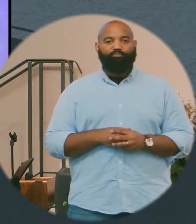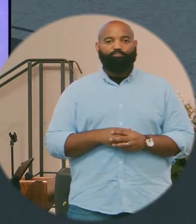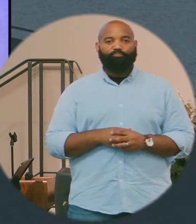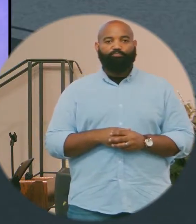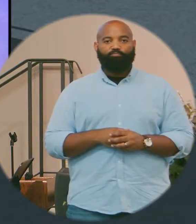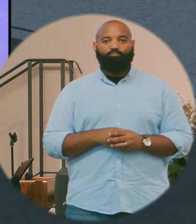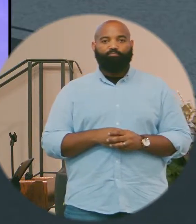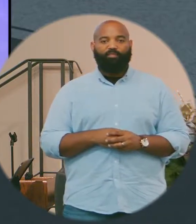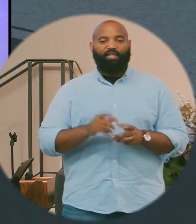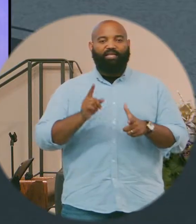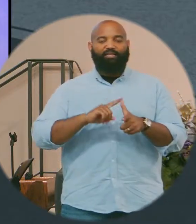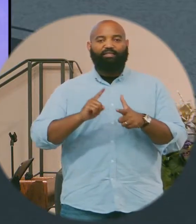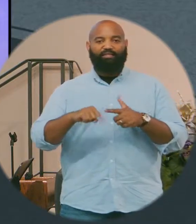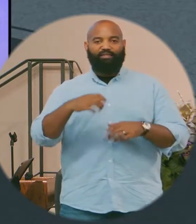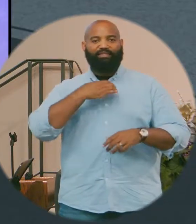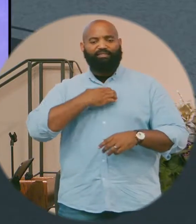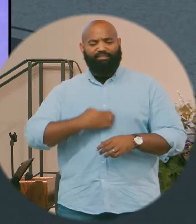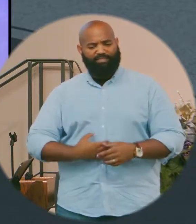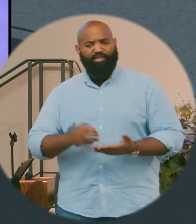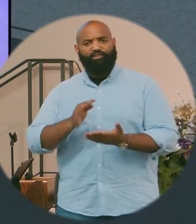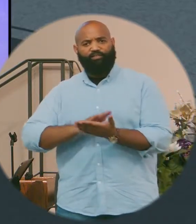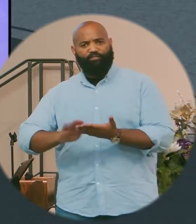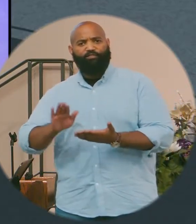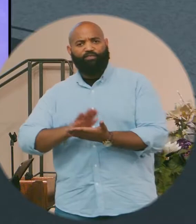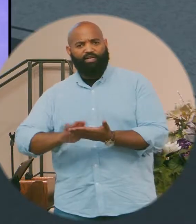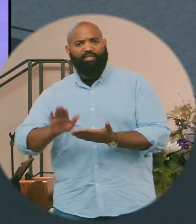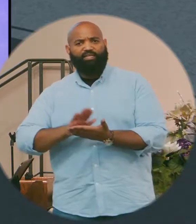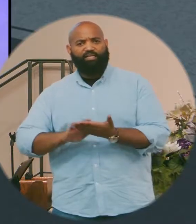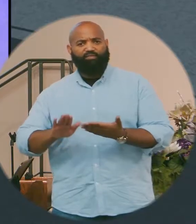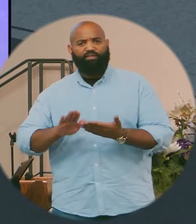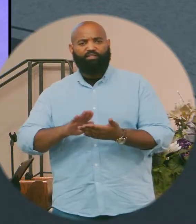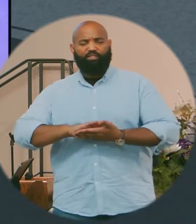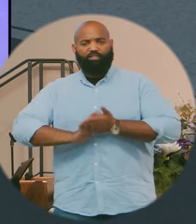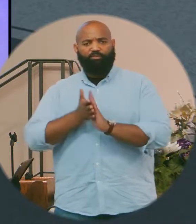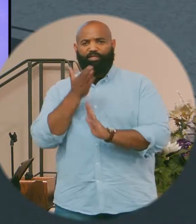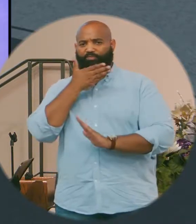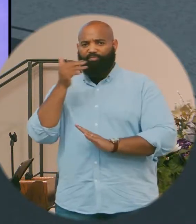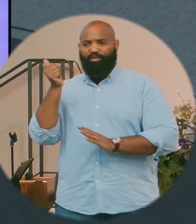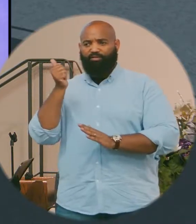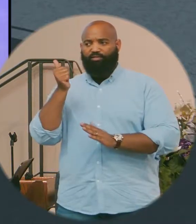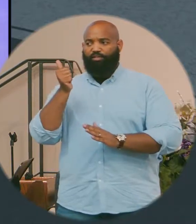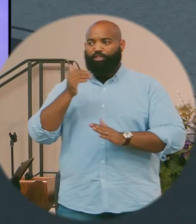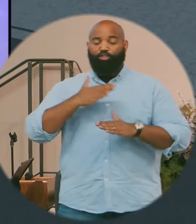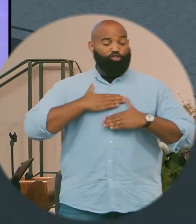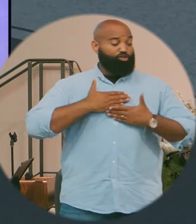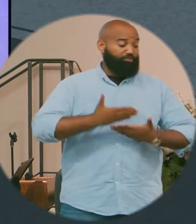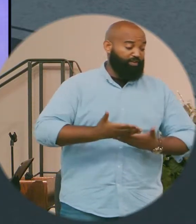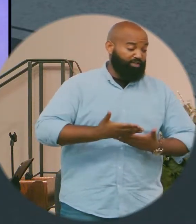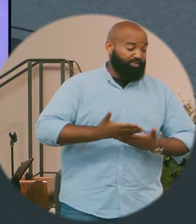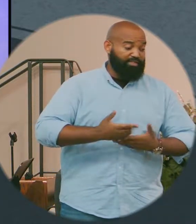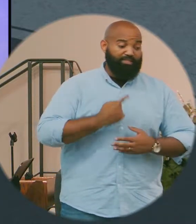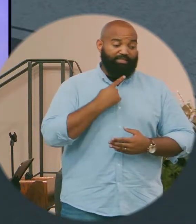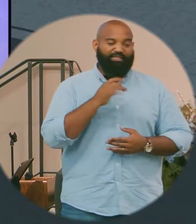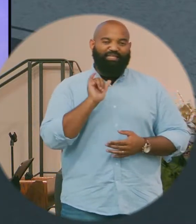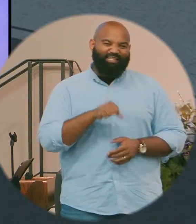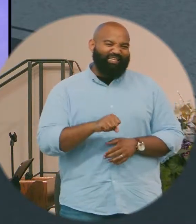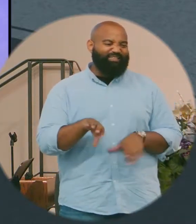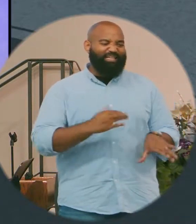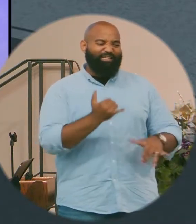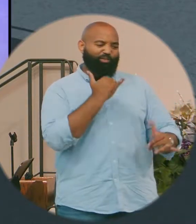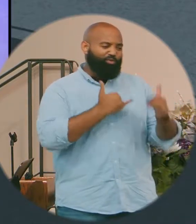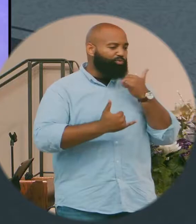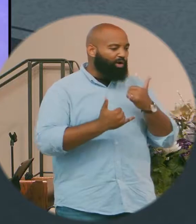and it's desiring forgiveness to get beyond that point. The confession wasn't admittance of what he did